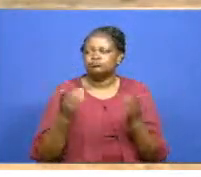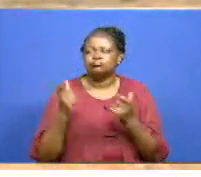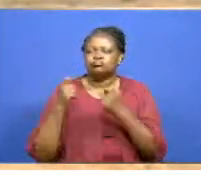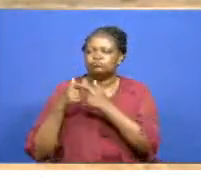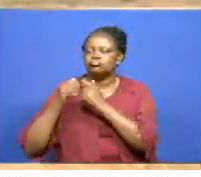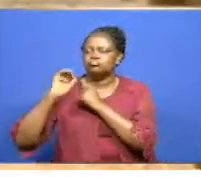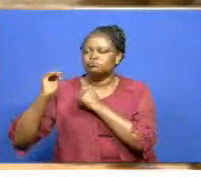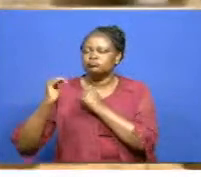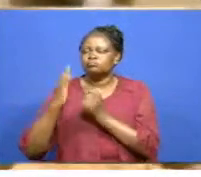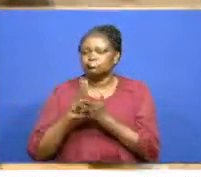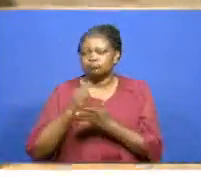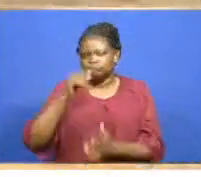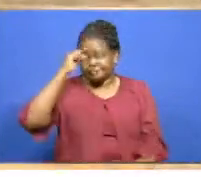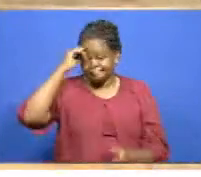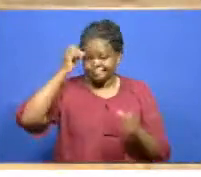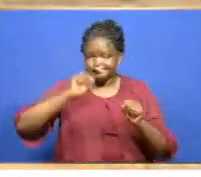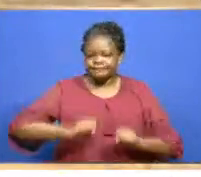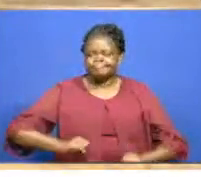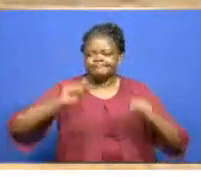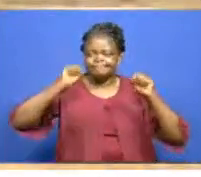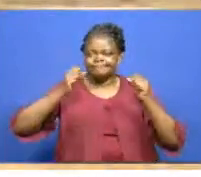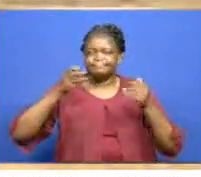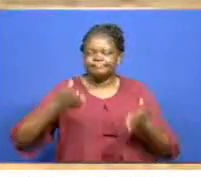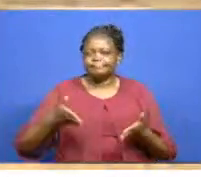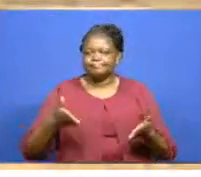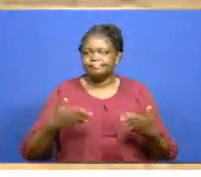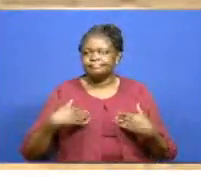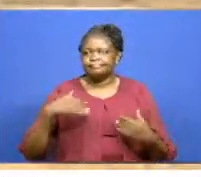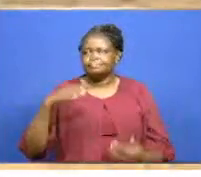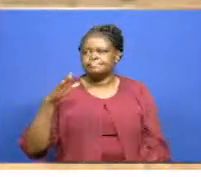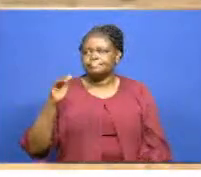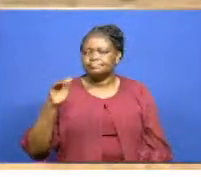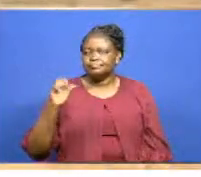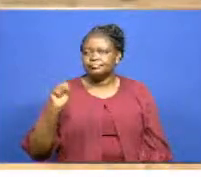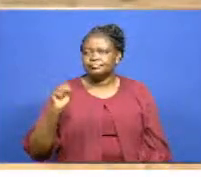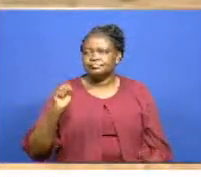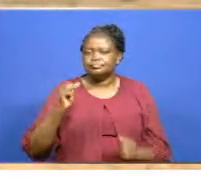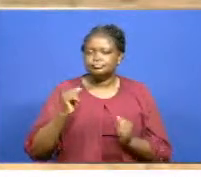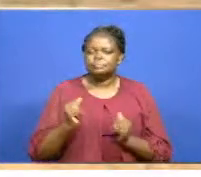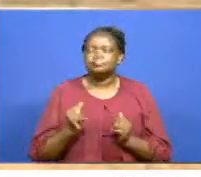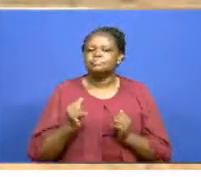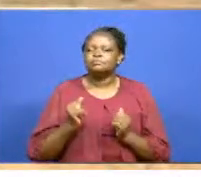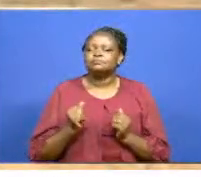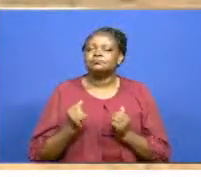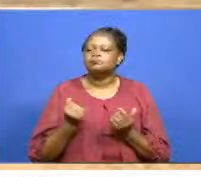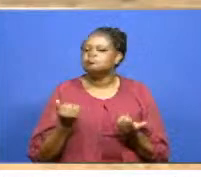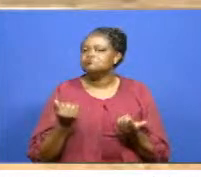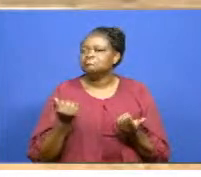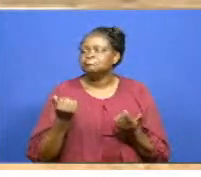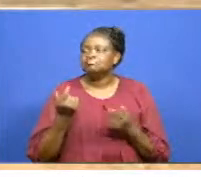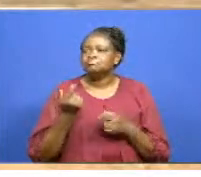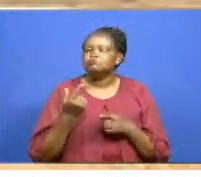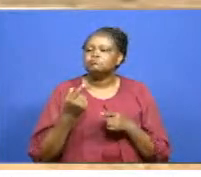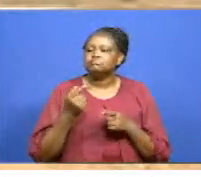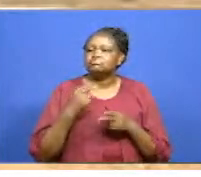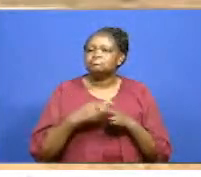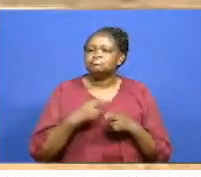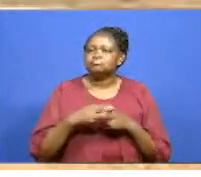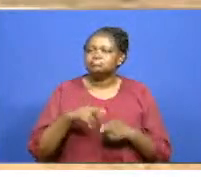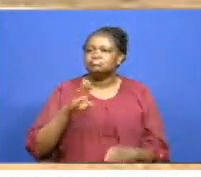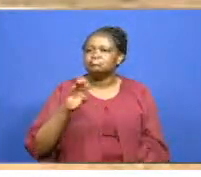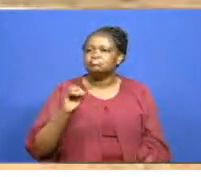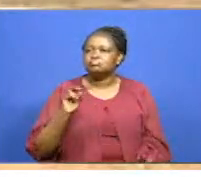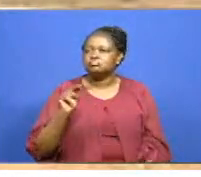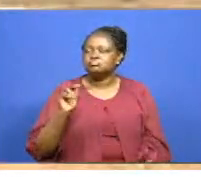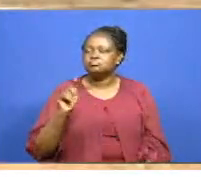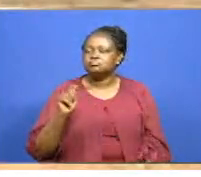Of course, government officials are here. We have the CAS in wildlife, former IG, that is Joseph Boynet, together